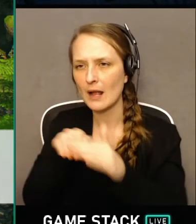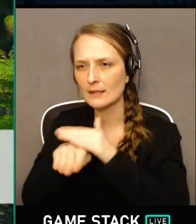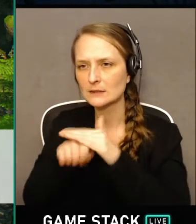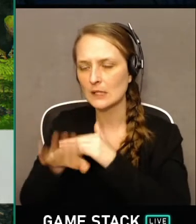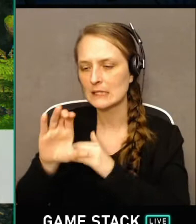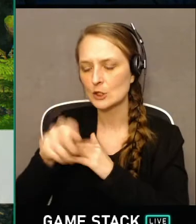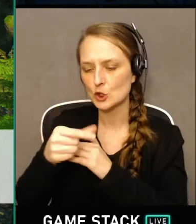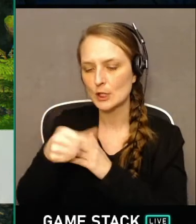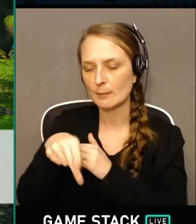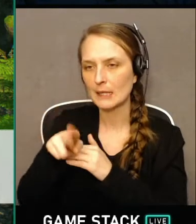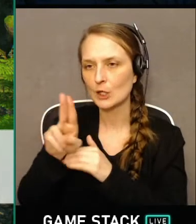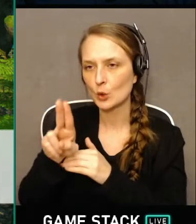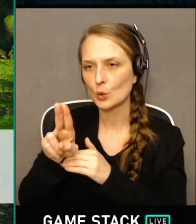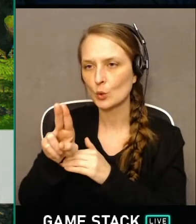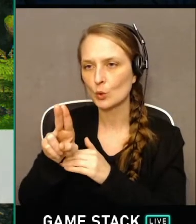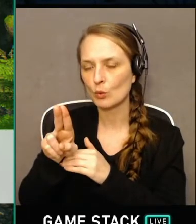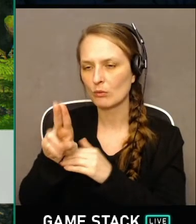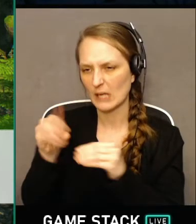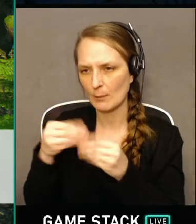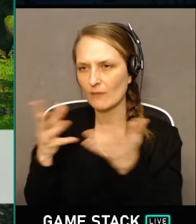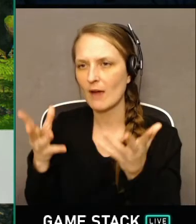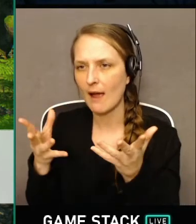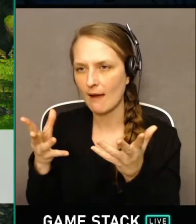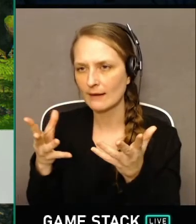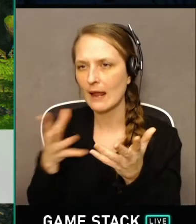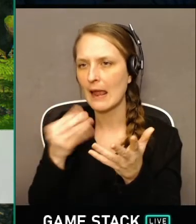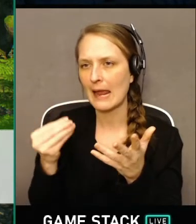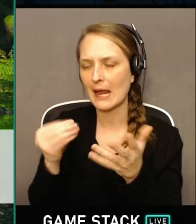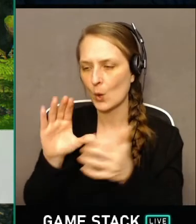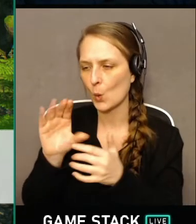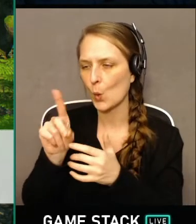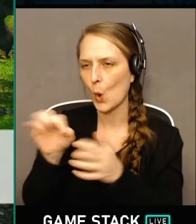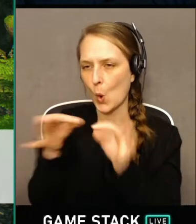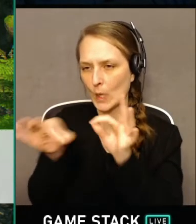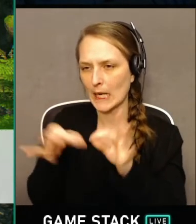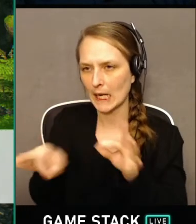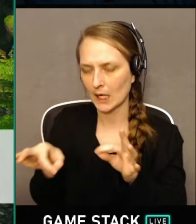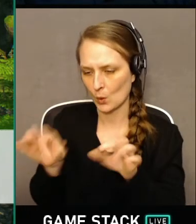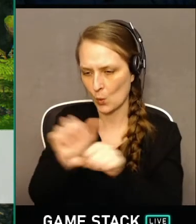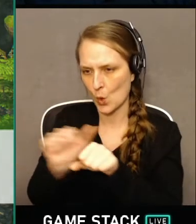improvement VRS could provide and how much coding work is involved.